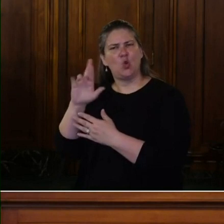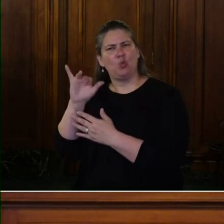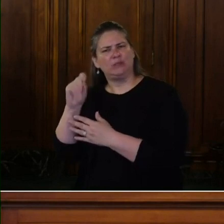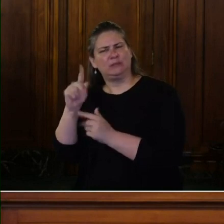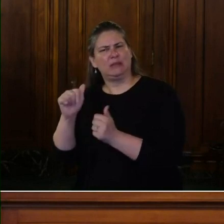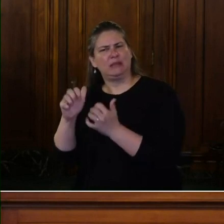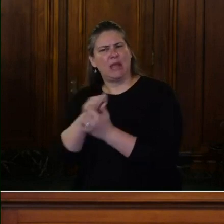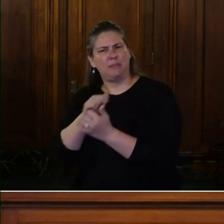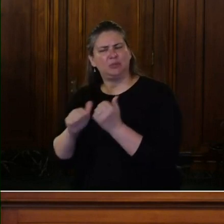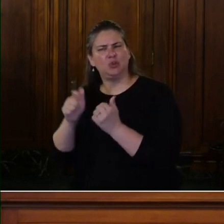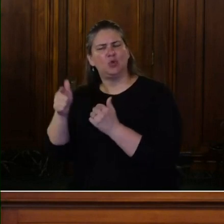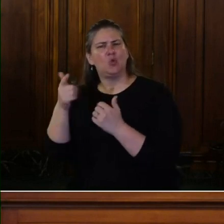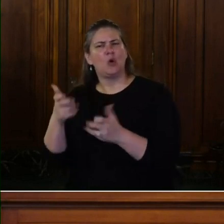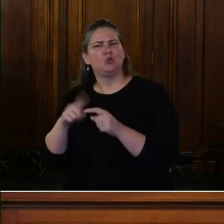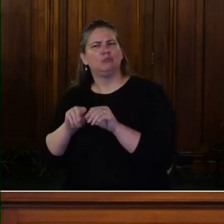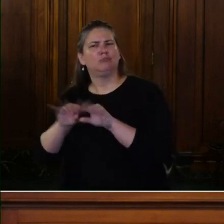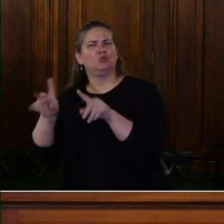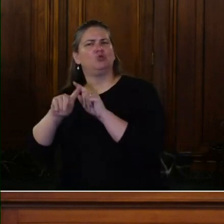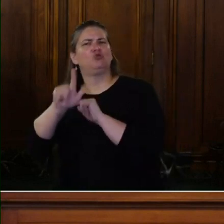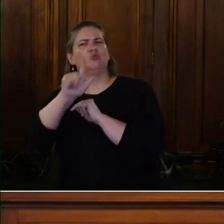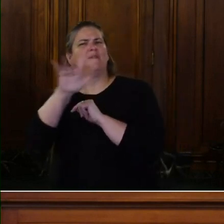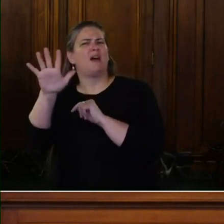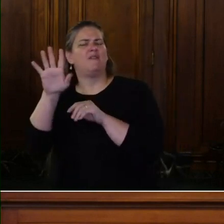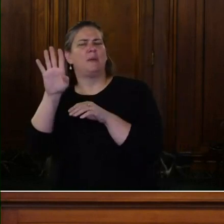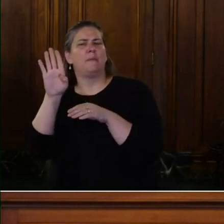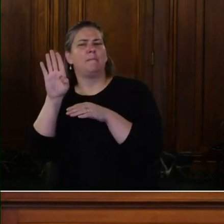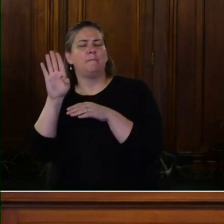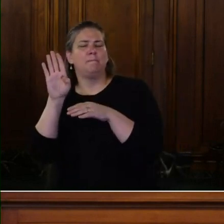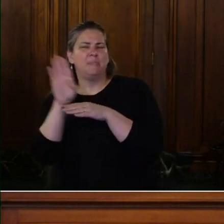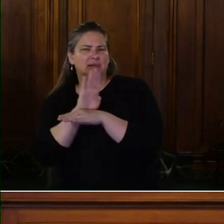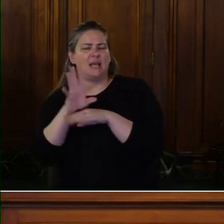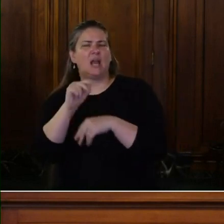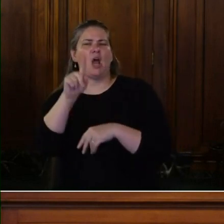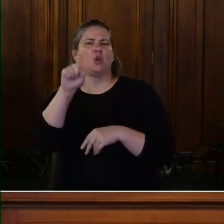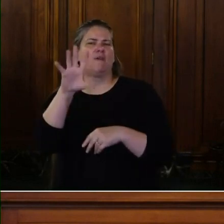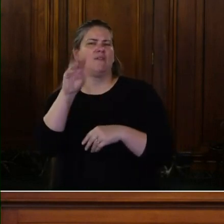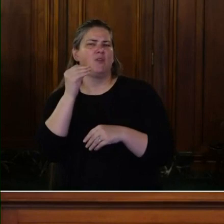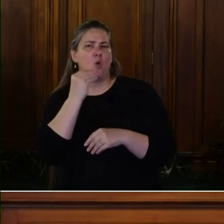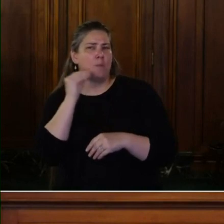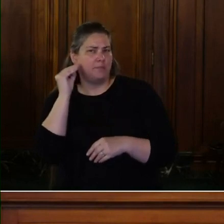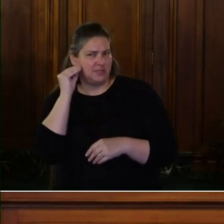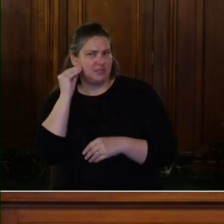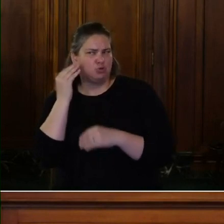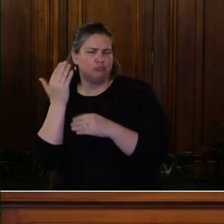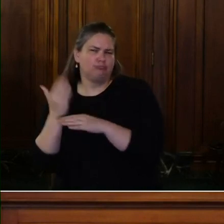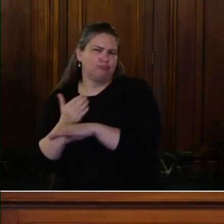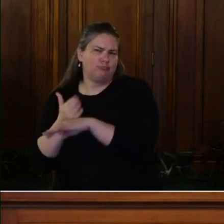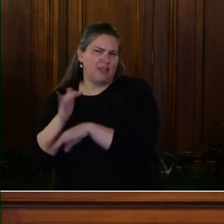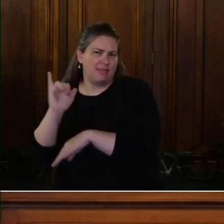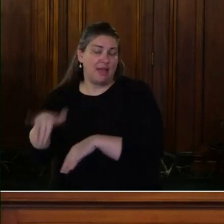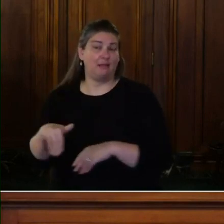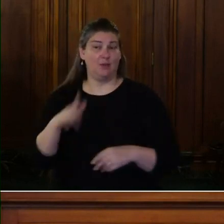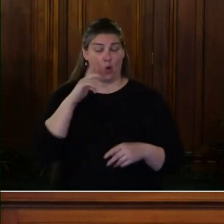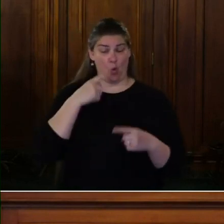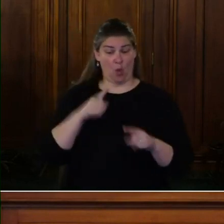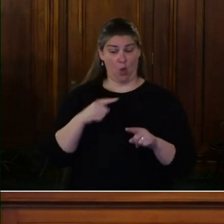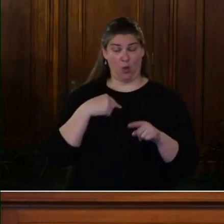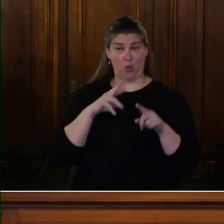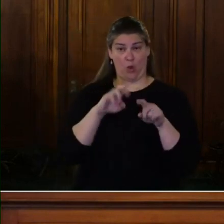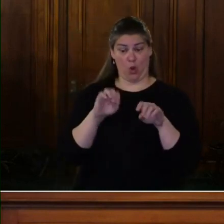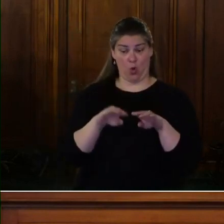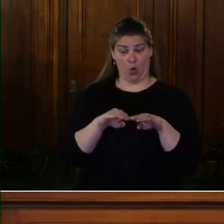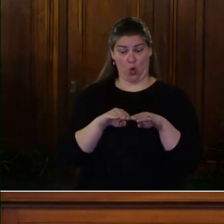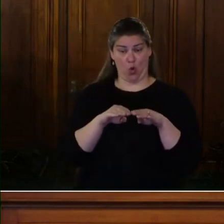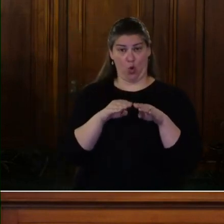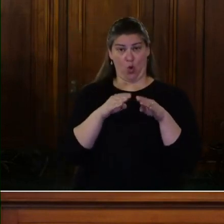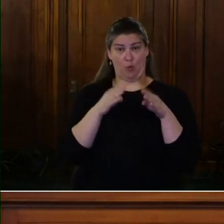safe, reliable sewer to 25 businesses and 150 households. As we are reopening, we know that infrastructure is